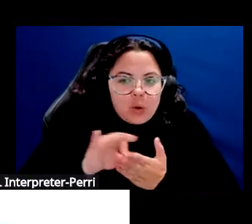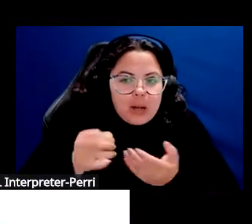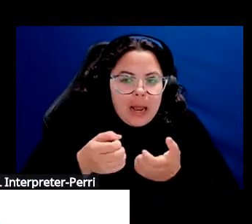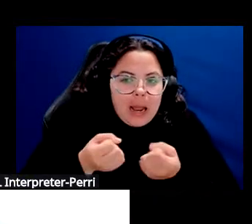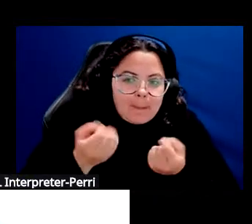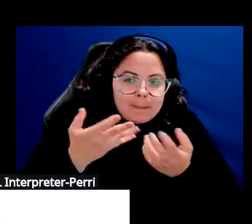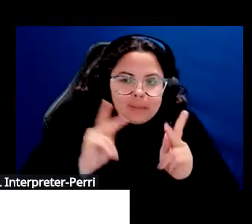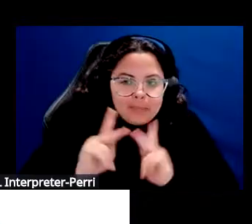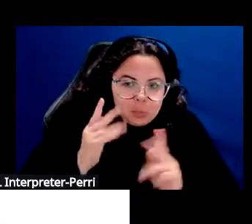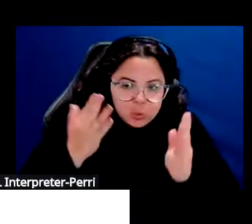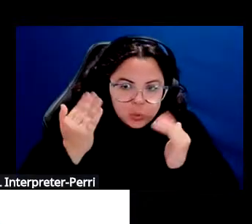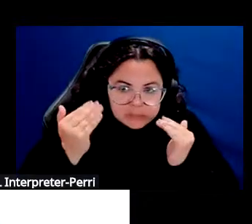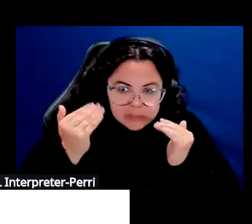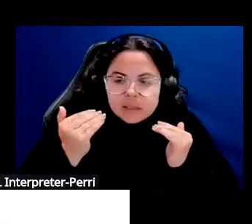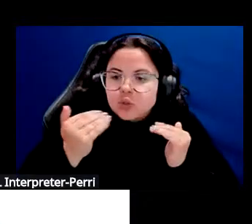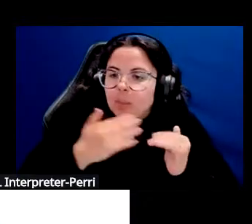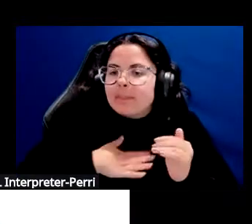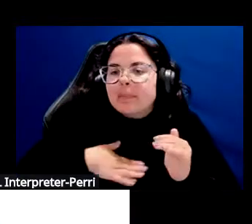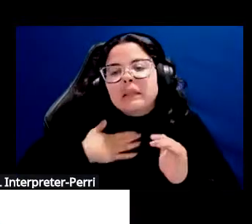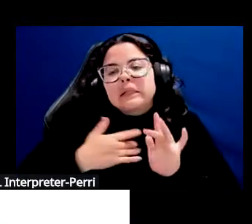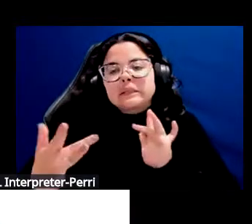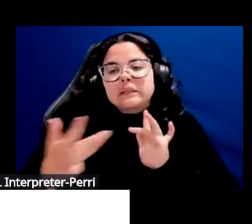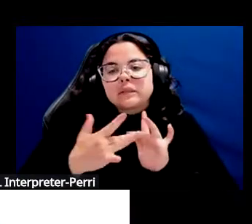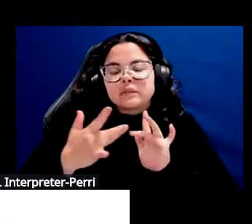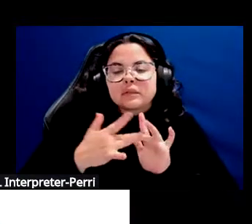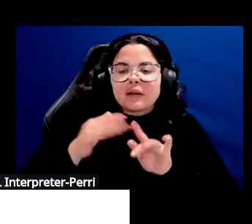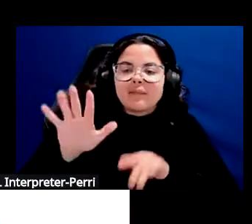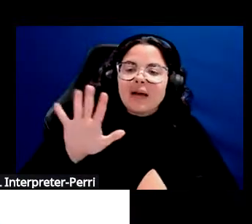and reach out to me at